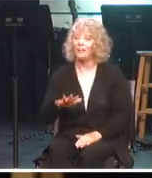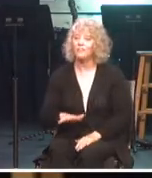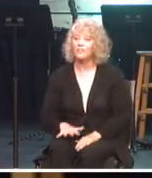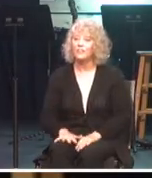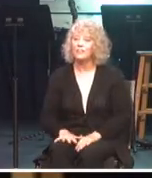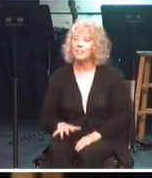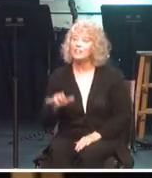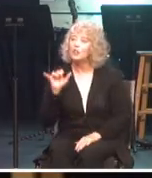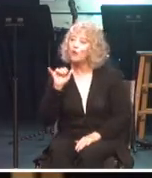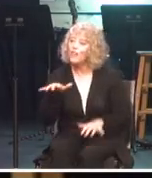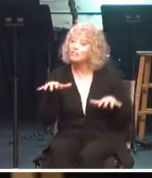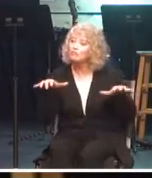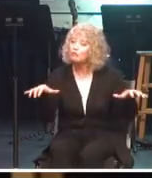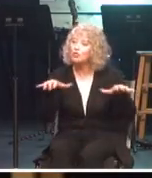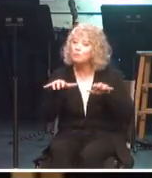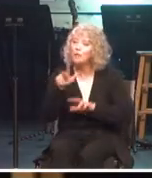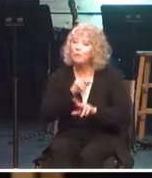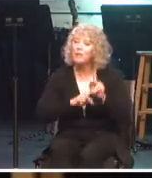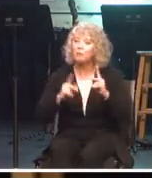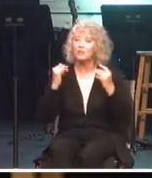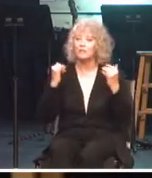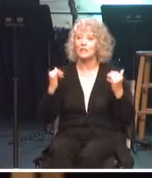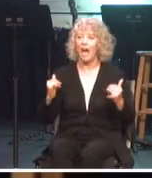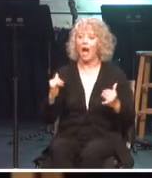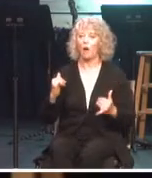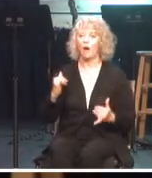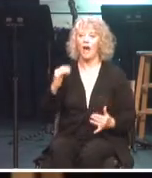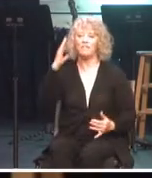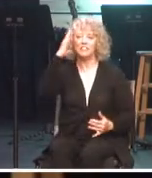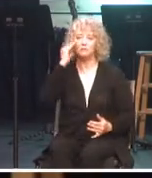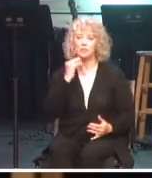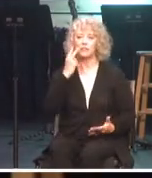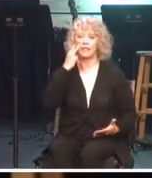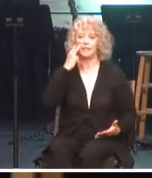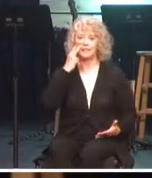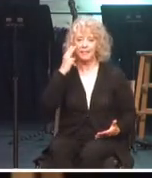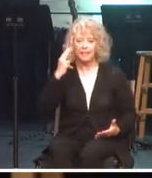25. And so this crowd now has been confronted with the divine Son of God.